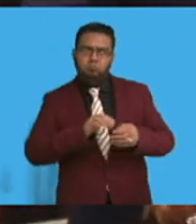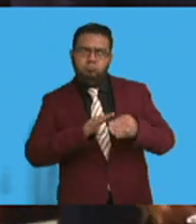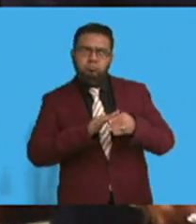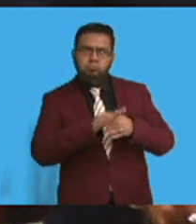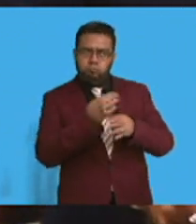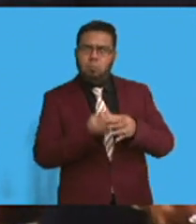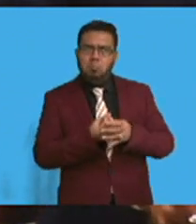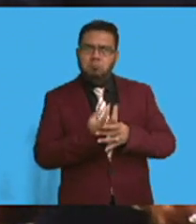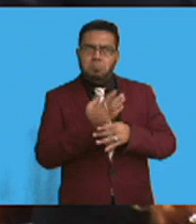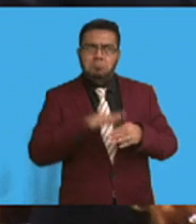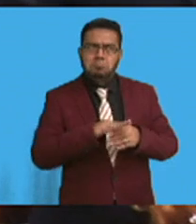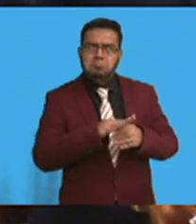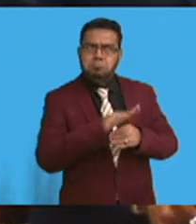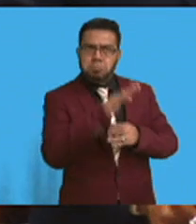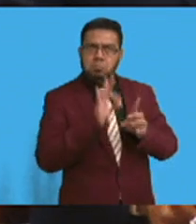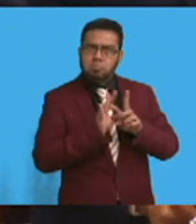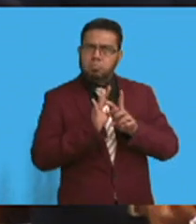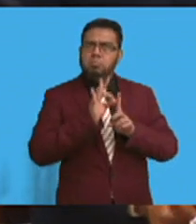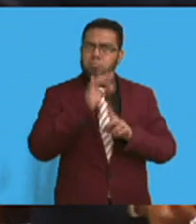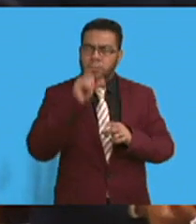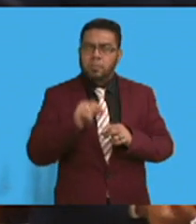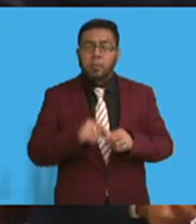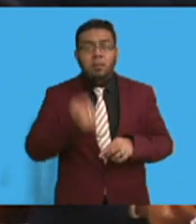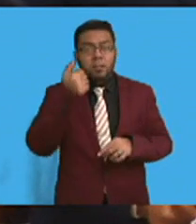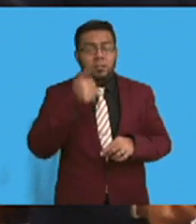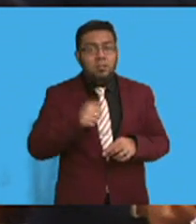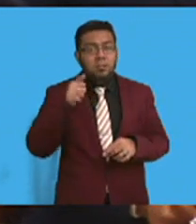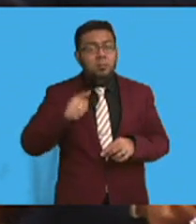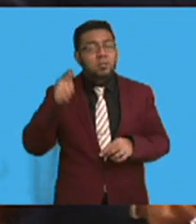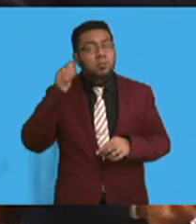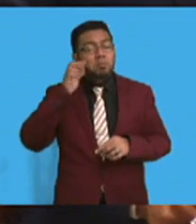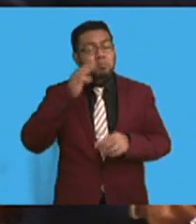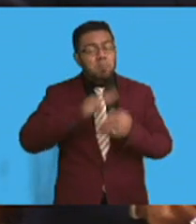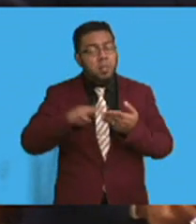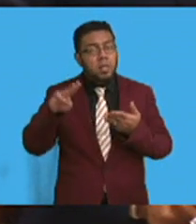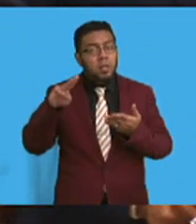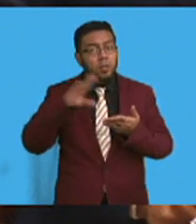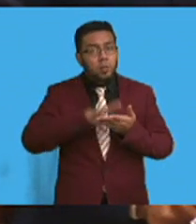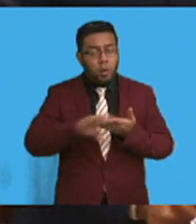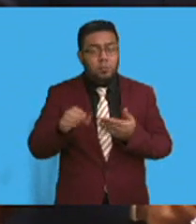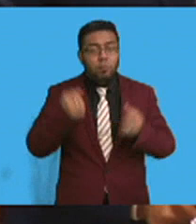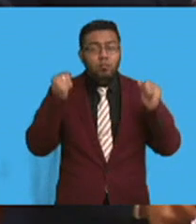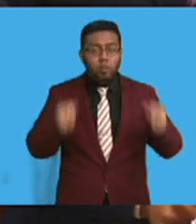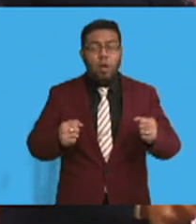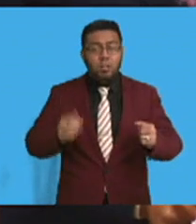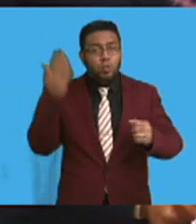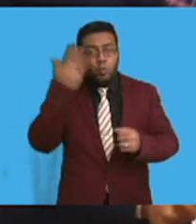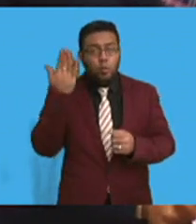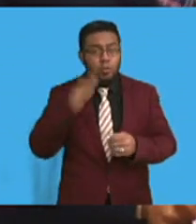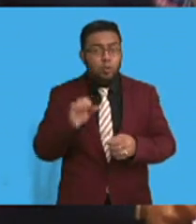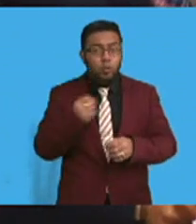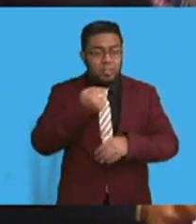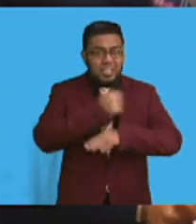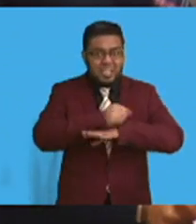government will spend $650 million on climate adaptation and mitigation efforts. From stronger schools to seawalls, from